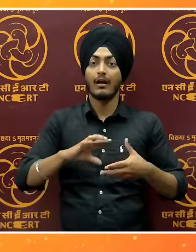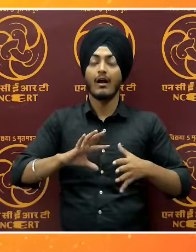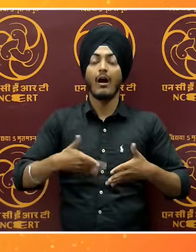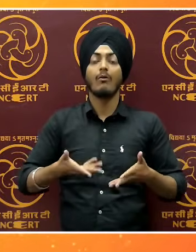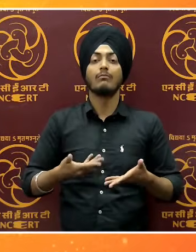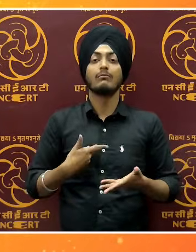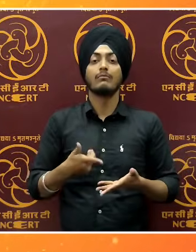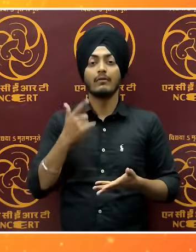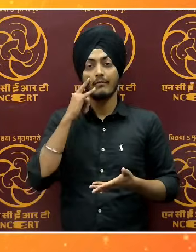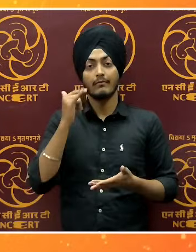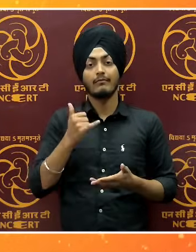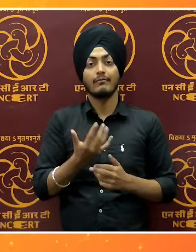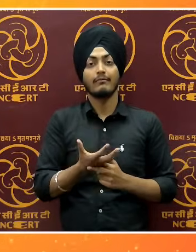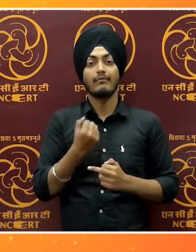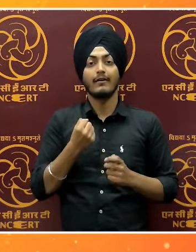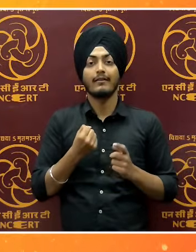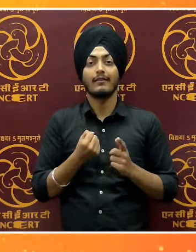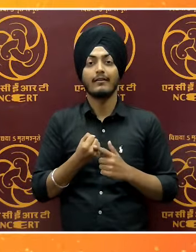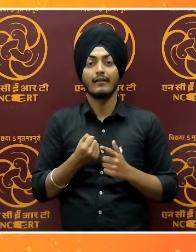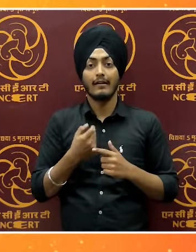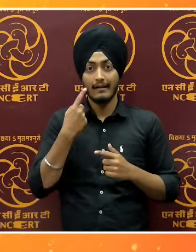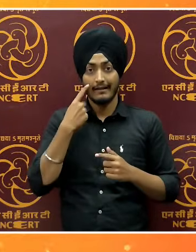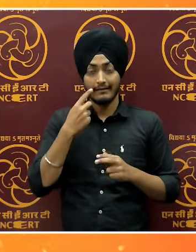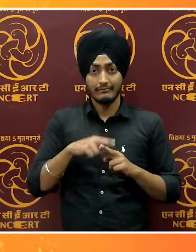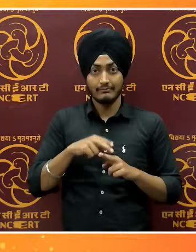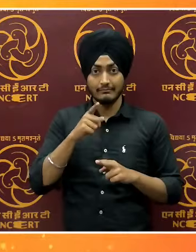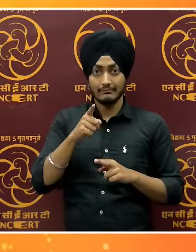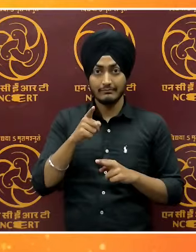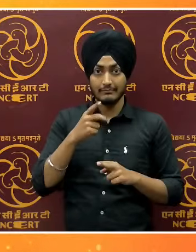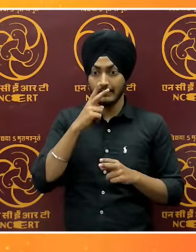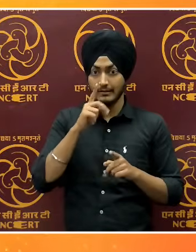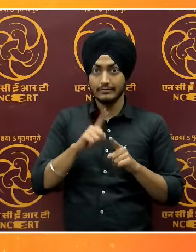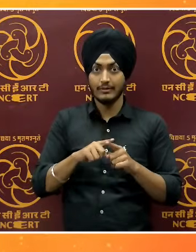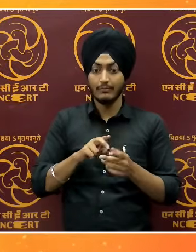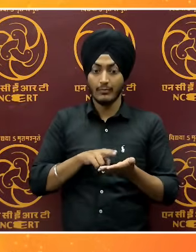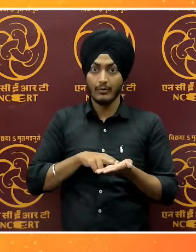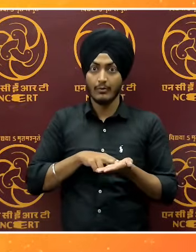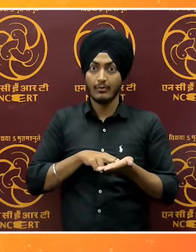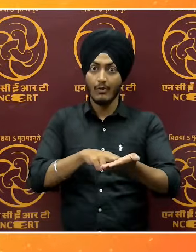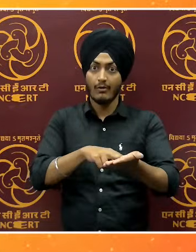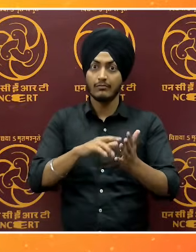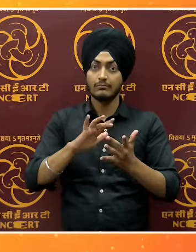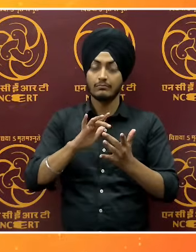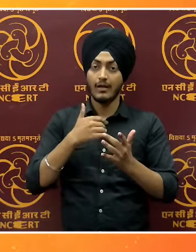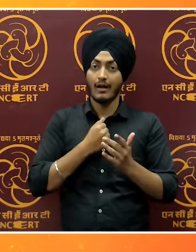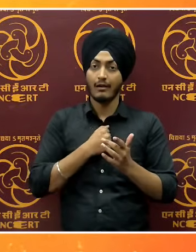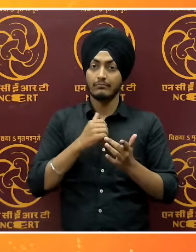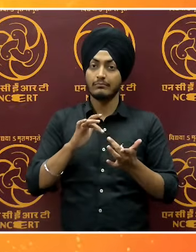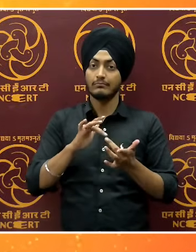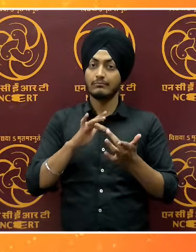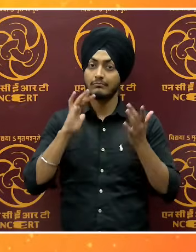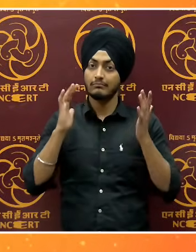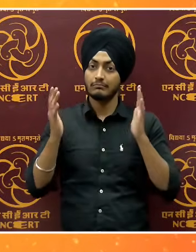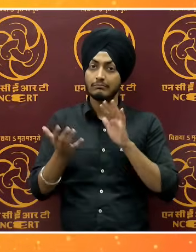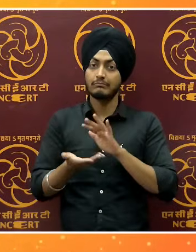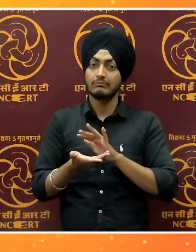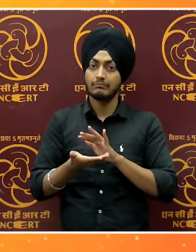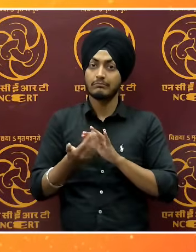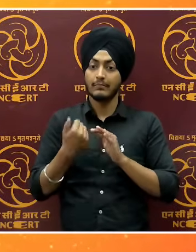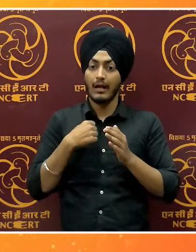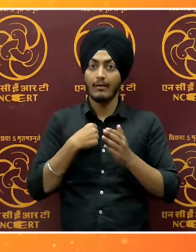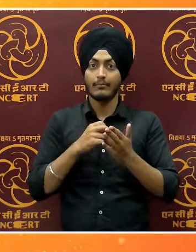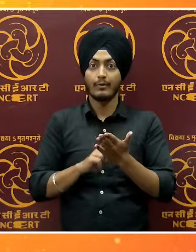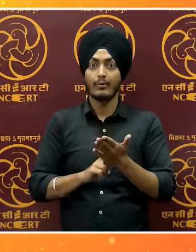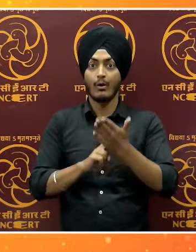find out the magnetic field is, if you keep a north pole near any one of the ends, the behavior of the